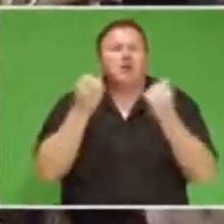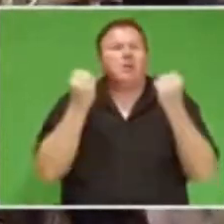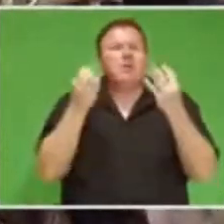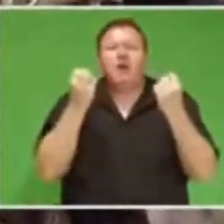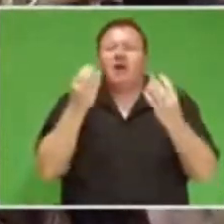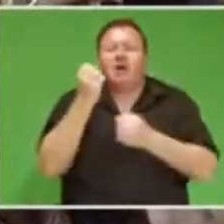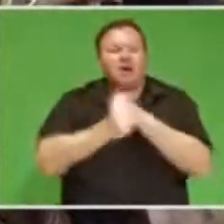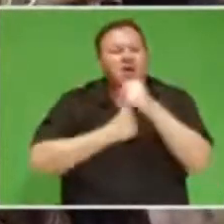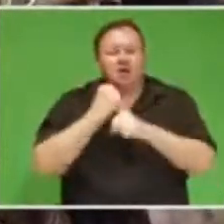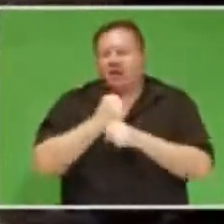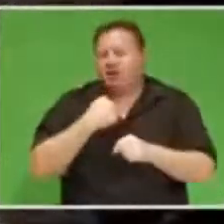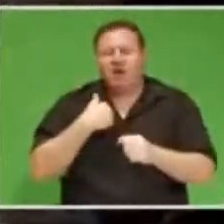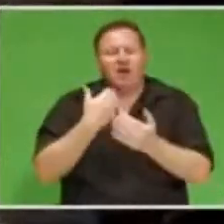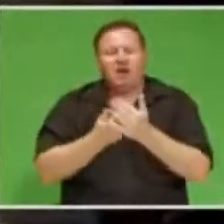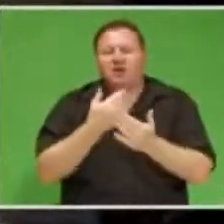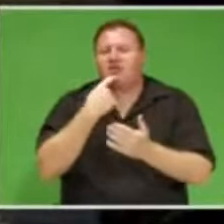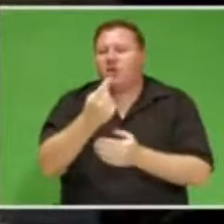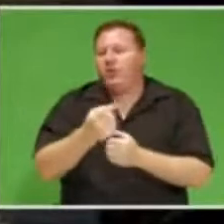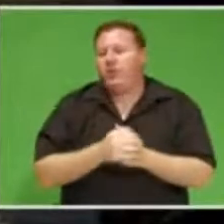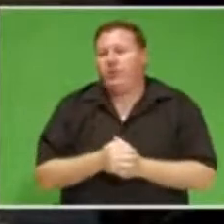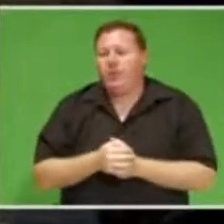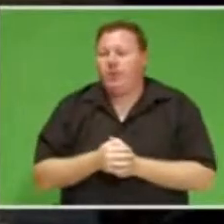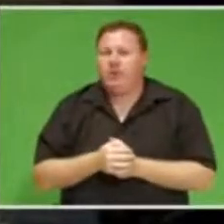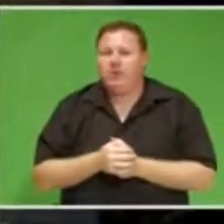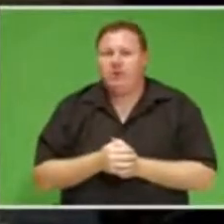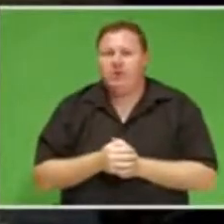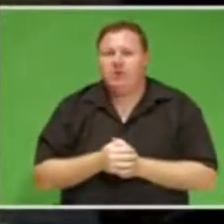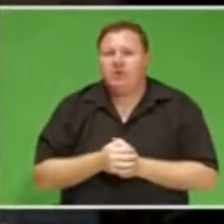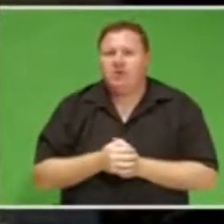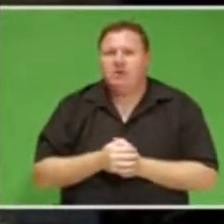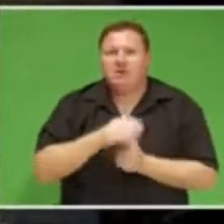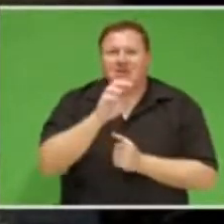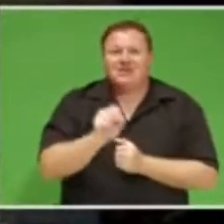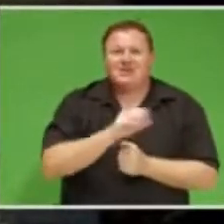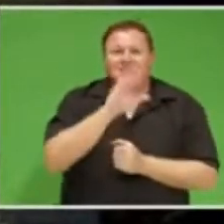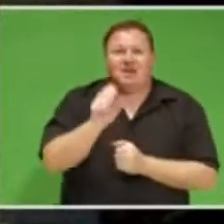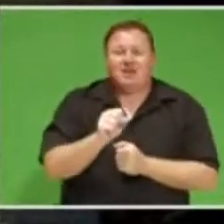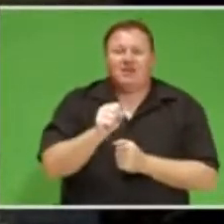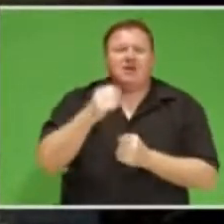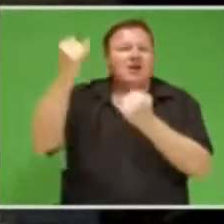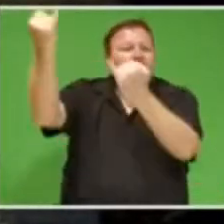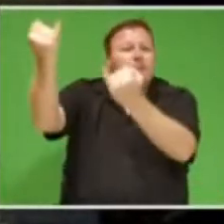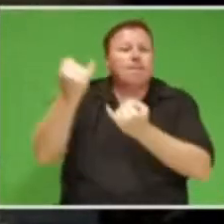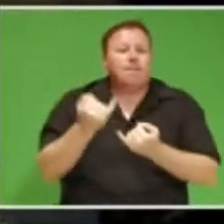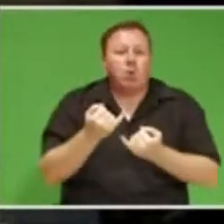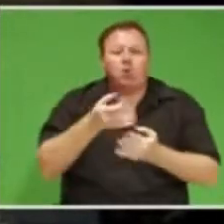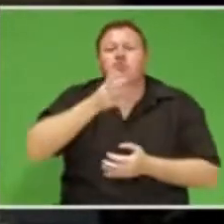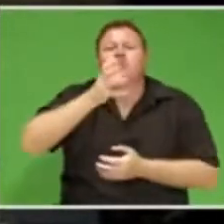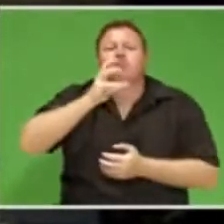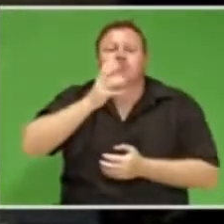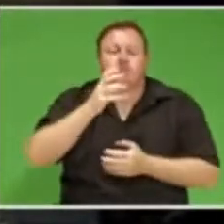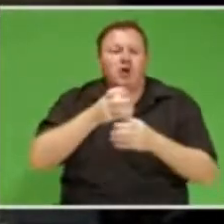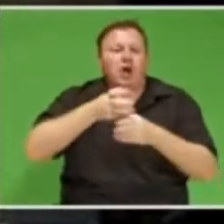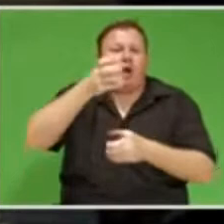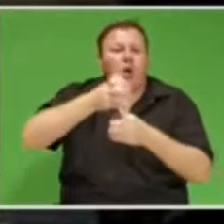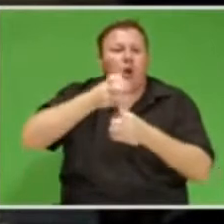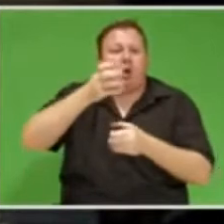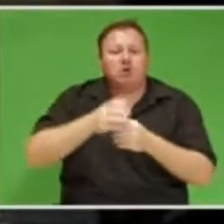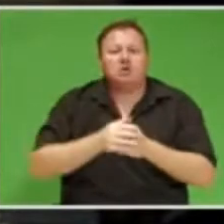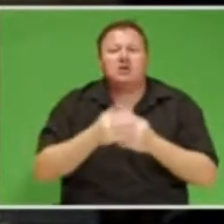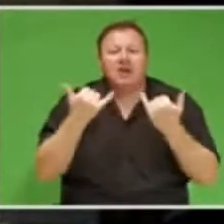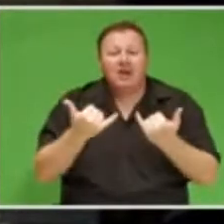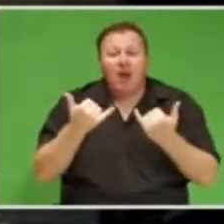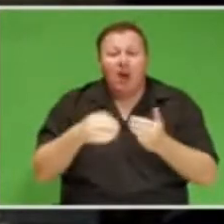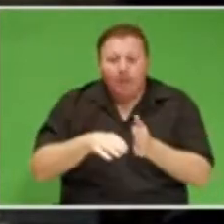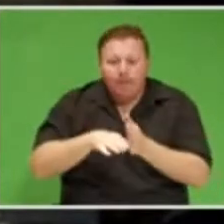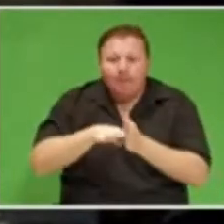years, I can tell you, South Africa has been importing its drinking glasses. Now we are